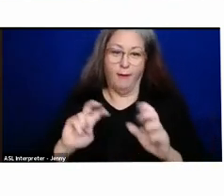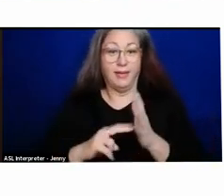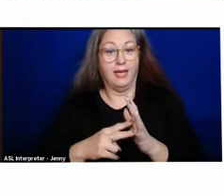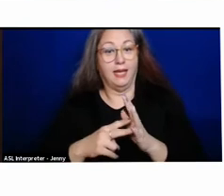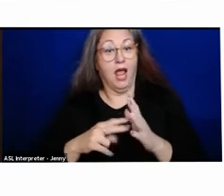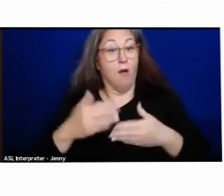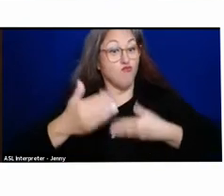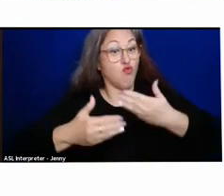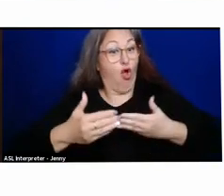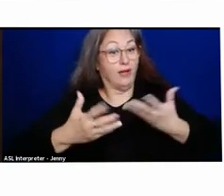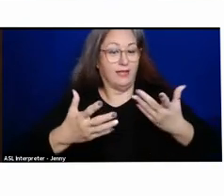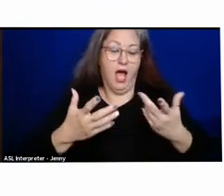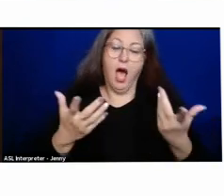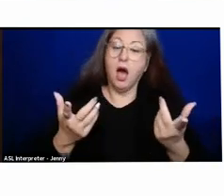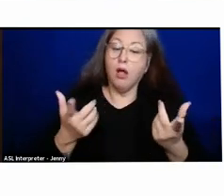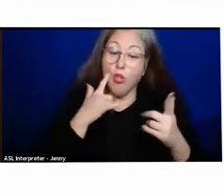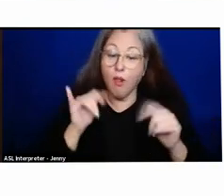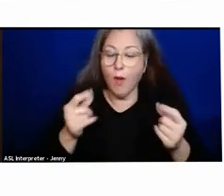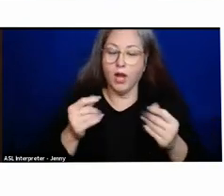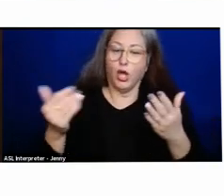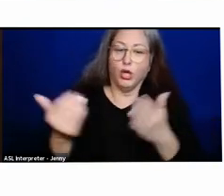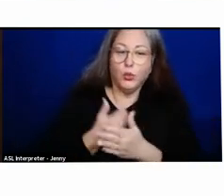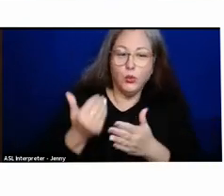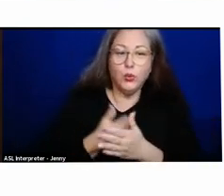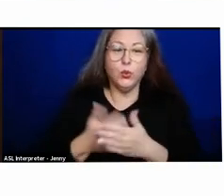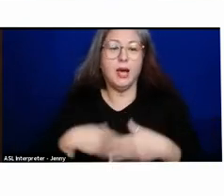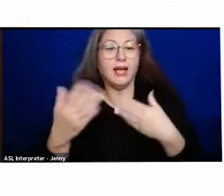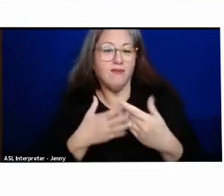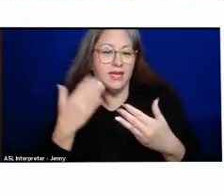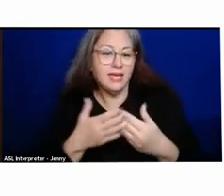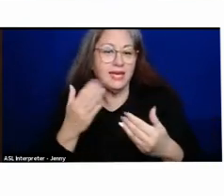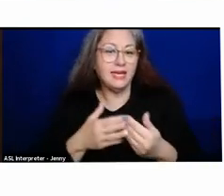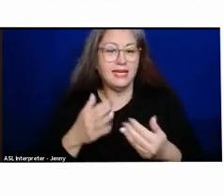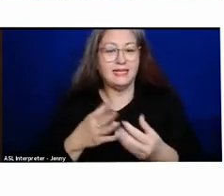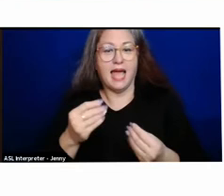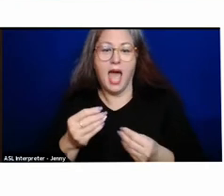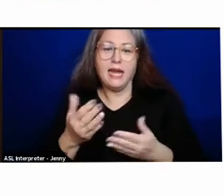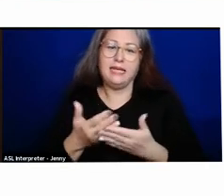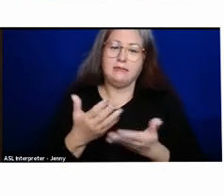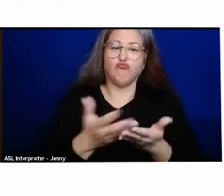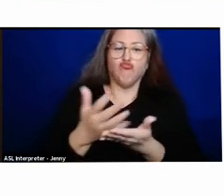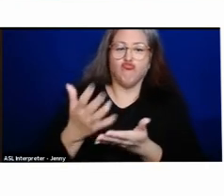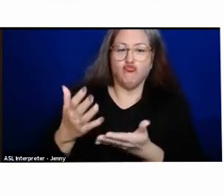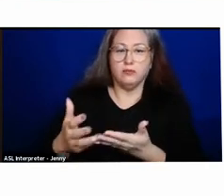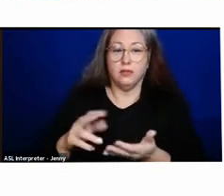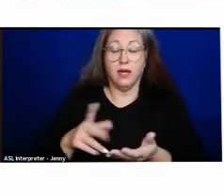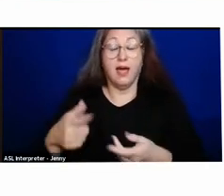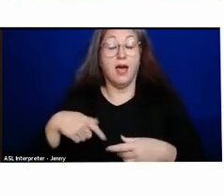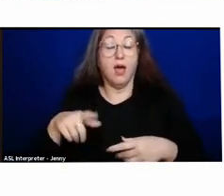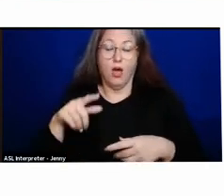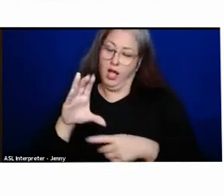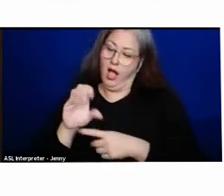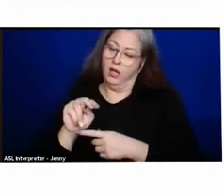ease, convenience, etc. Consumerism has made us numb to what we really want and what we really need. Consumerism has led